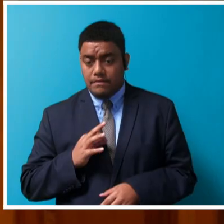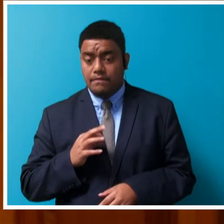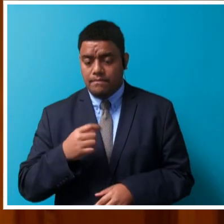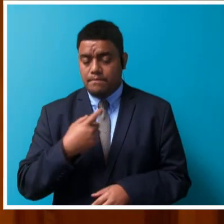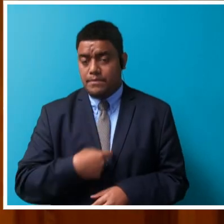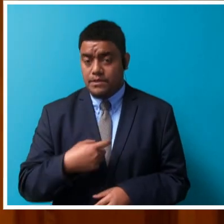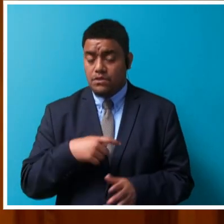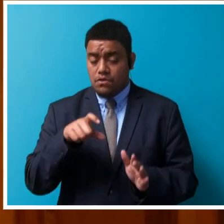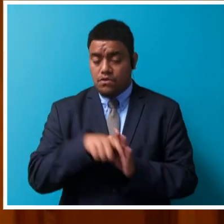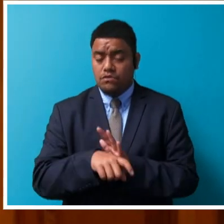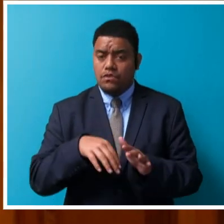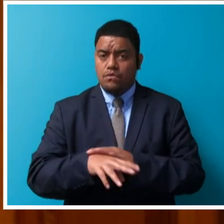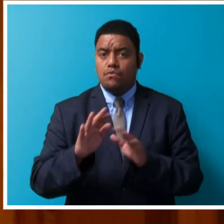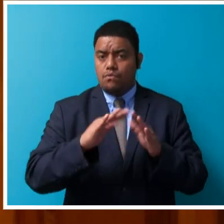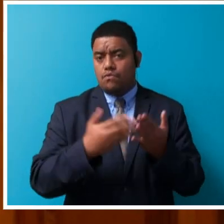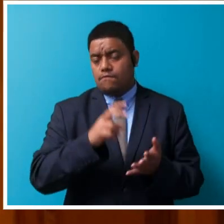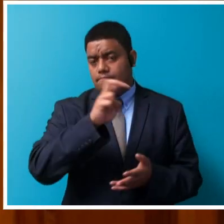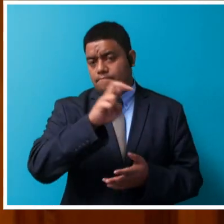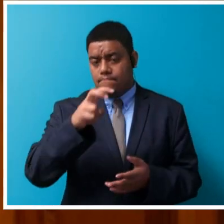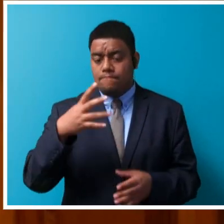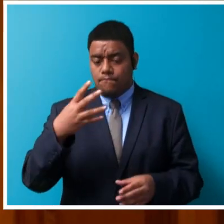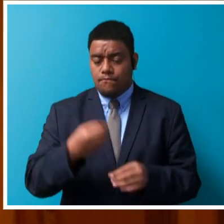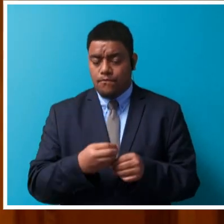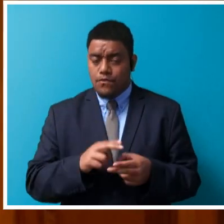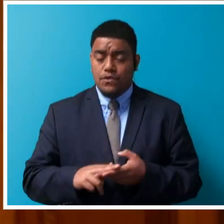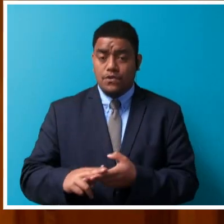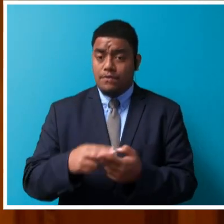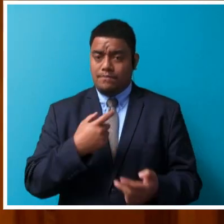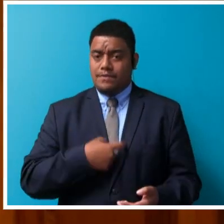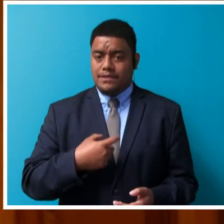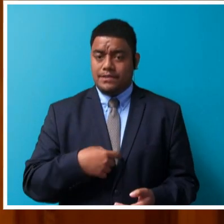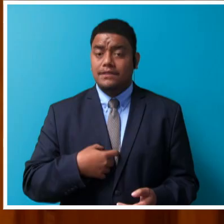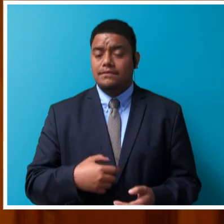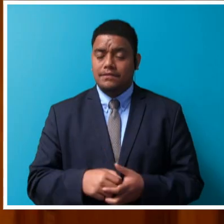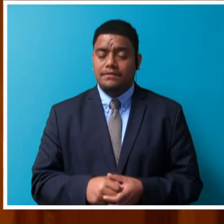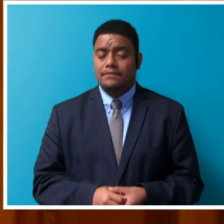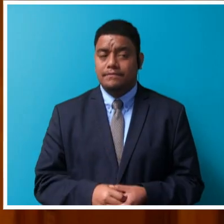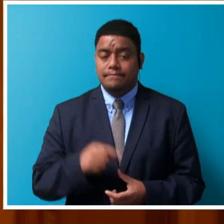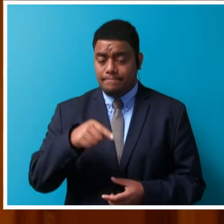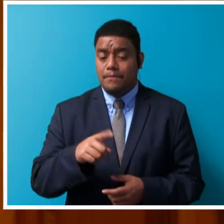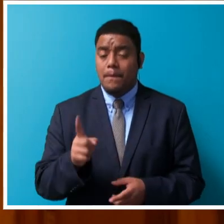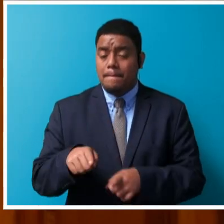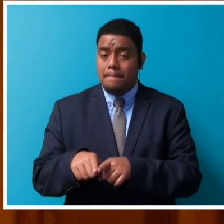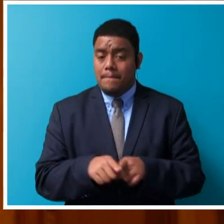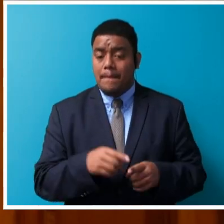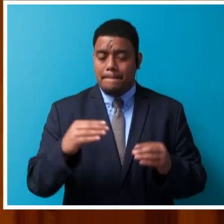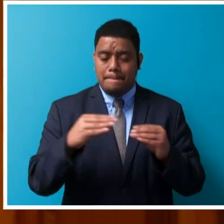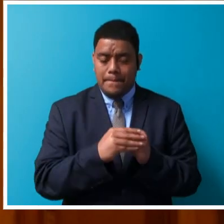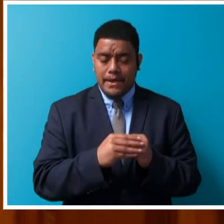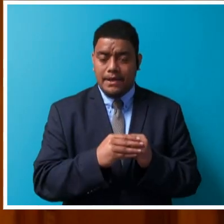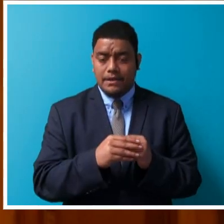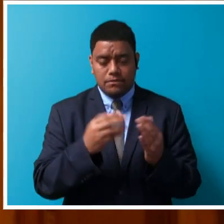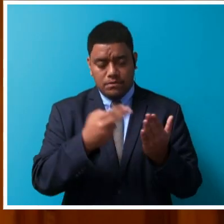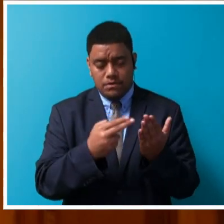personnel costs across the globe are now managed through a unified personnel emoluments allocation. And this simplifies bankroll